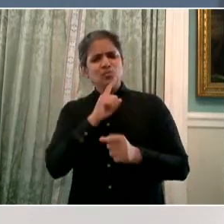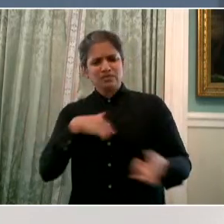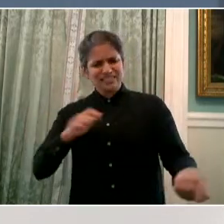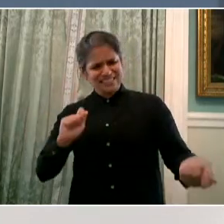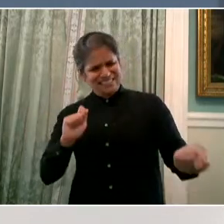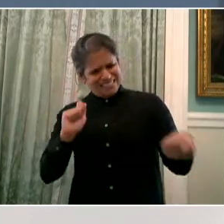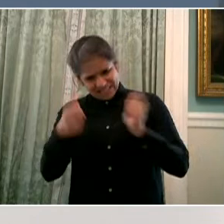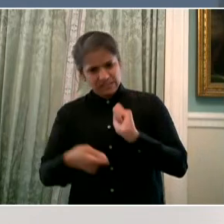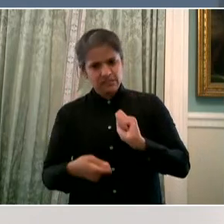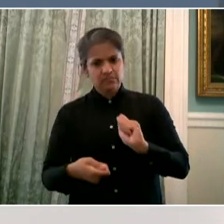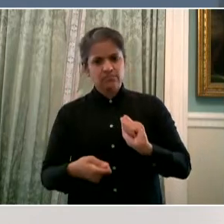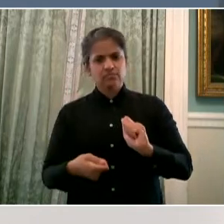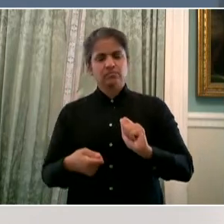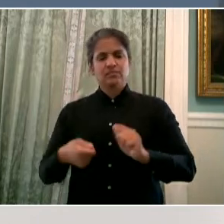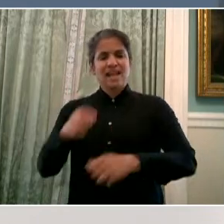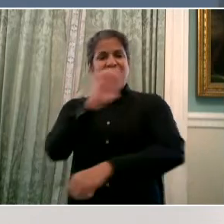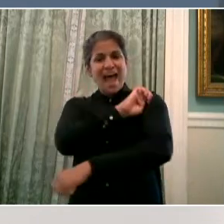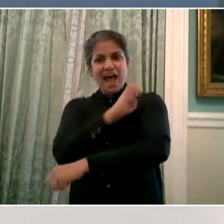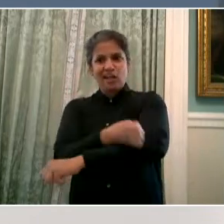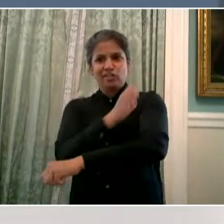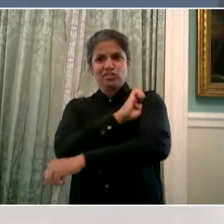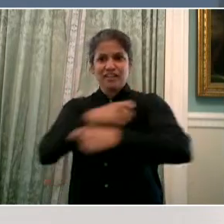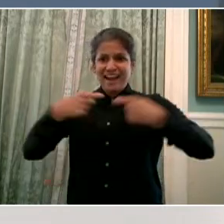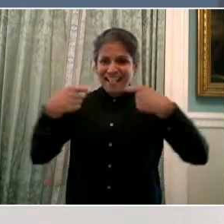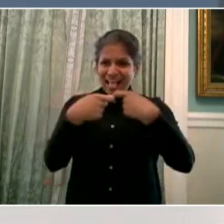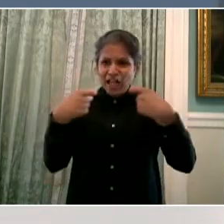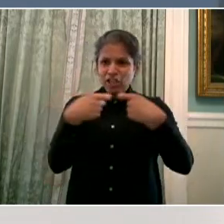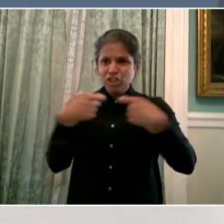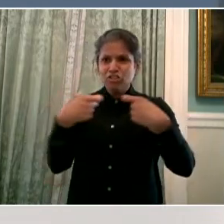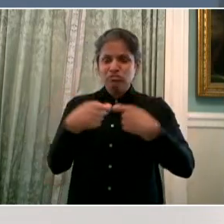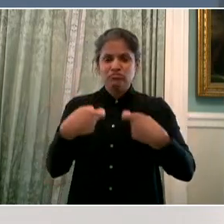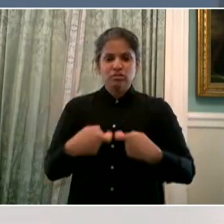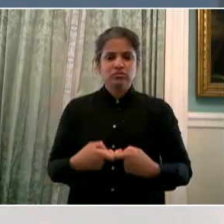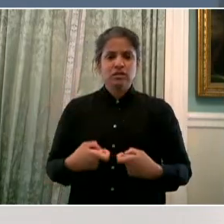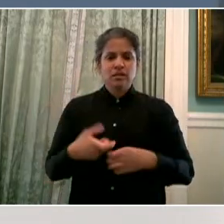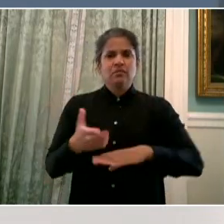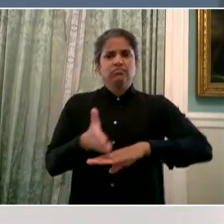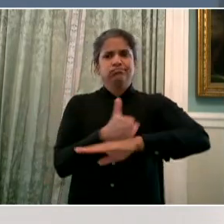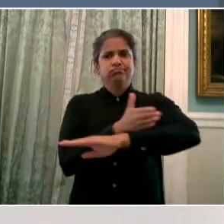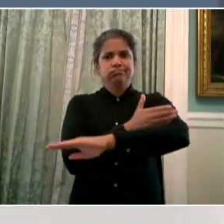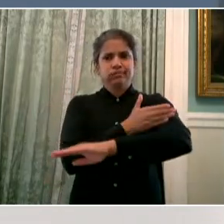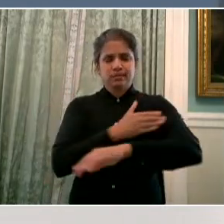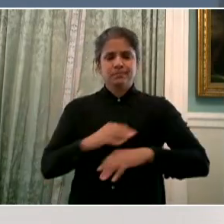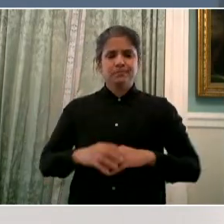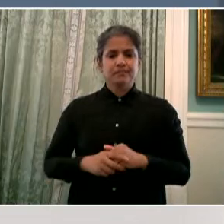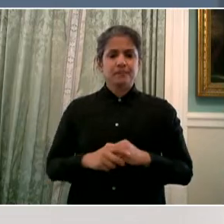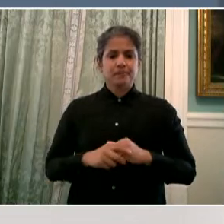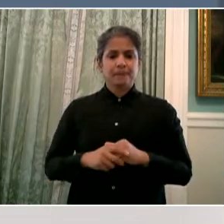that ordinarily in June, we are at healthy levels of PM 2.5 in our air.